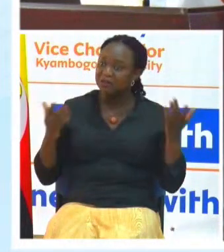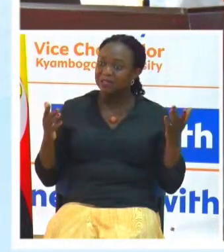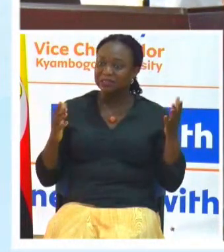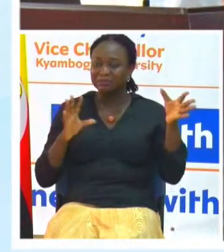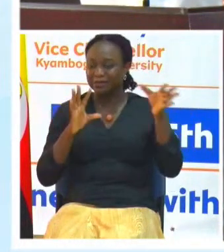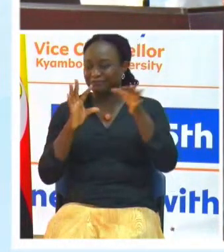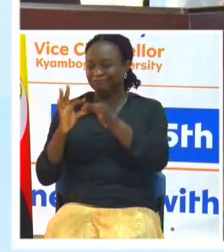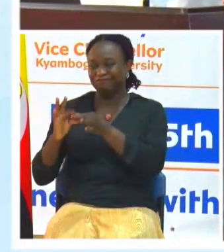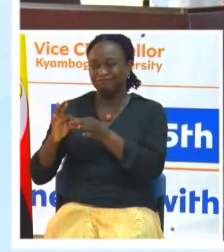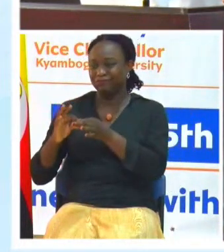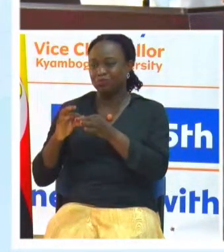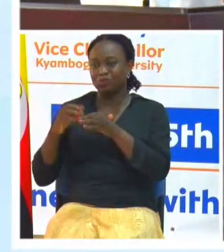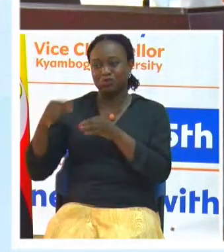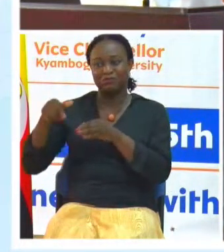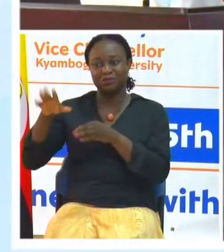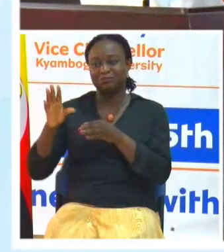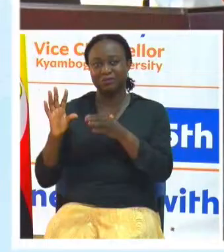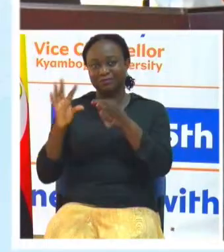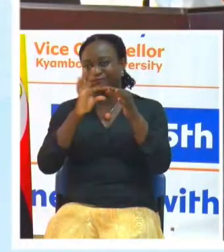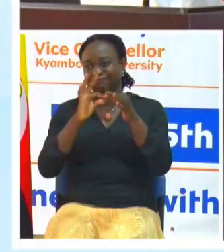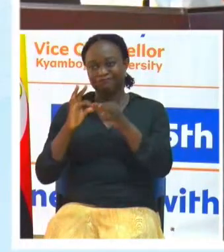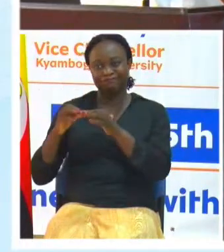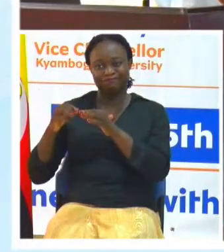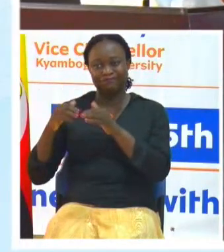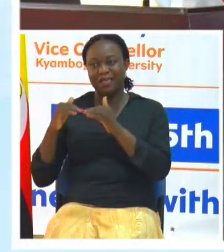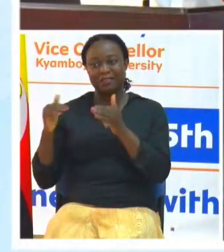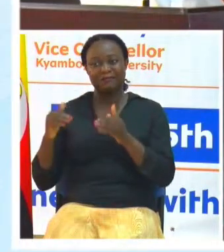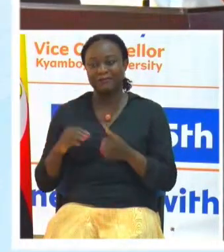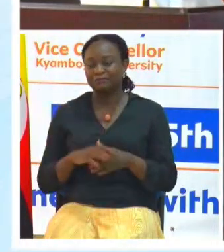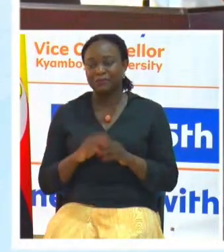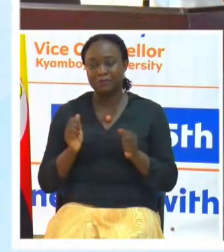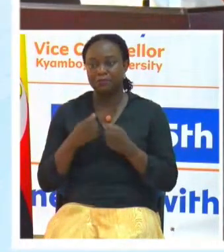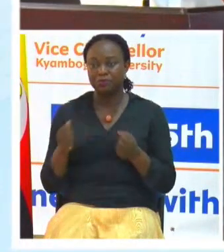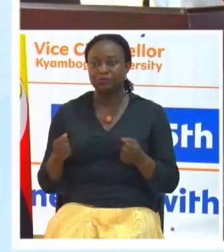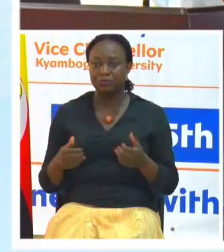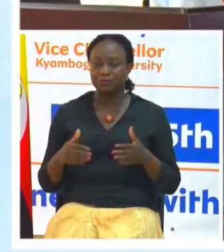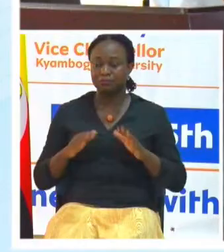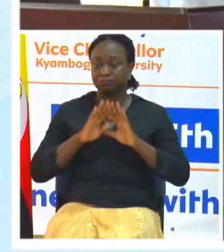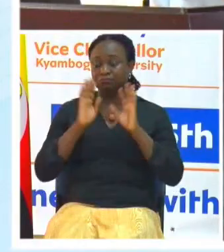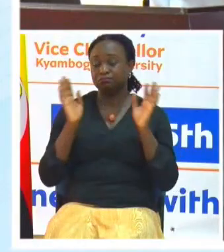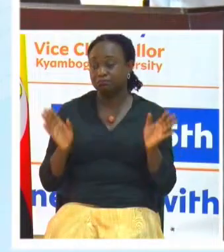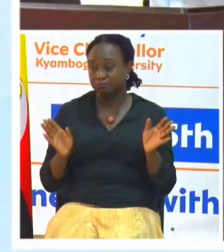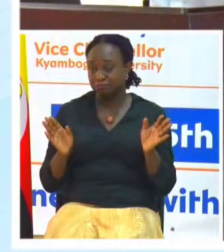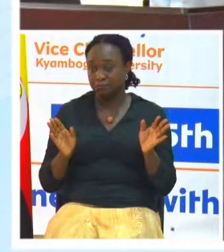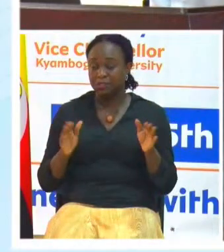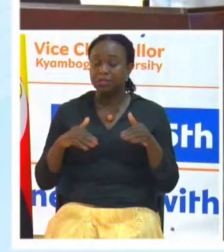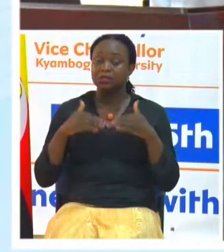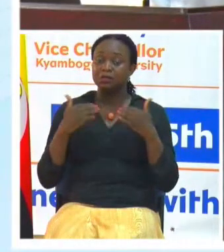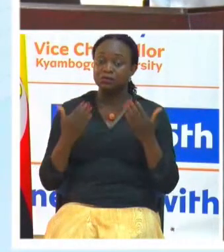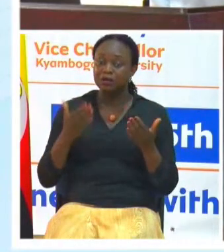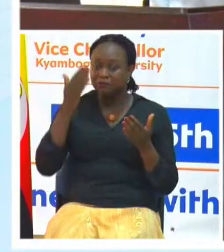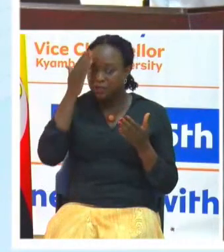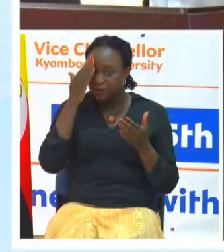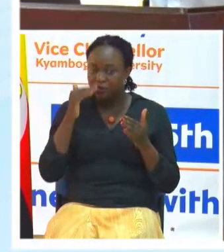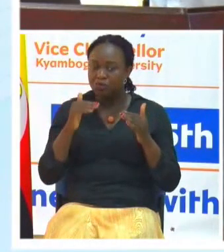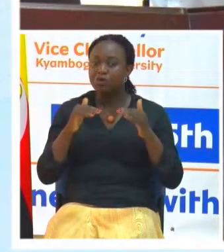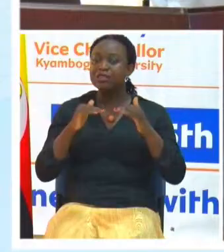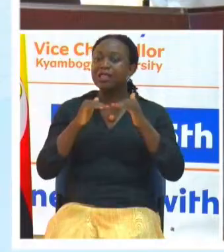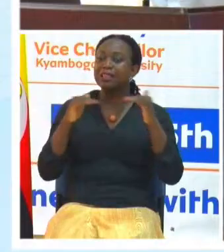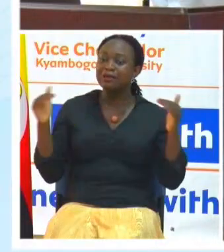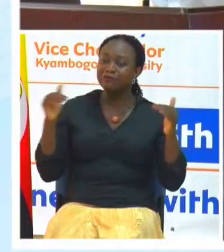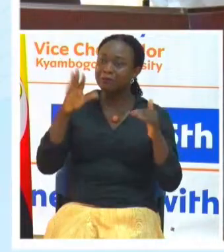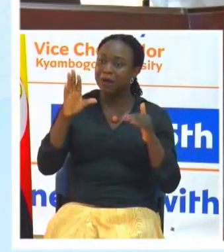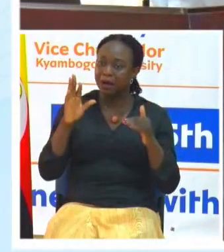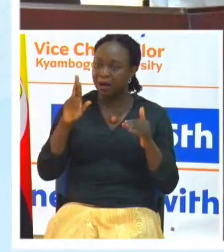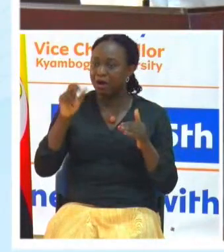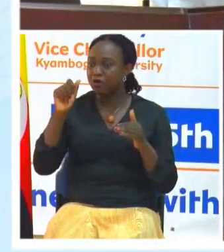really match who you are. Okay? So the acceptance rate is right. So after the acceptance rate, what program do you want to